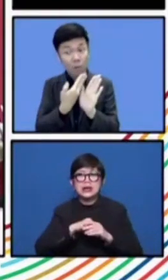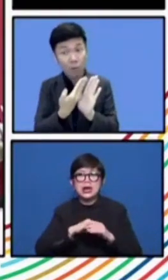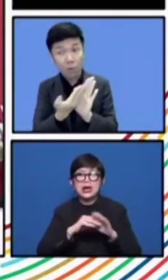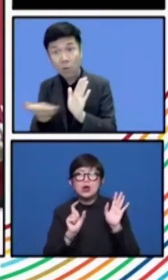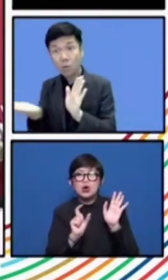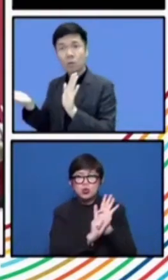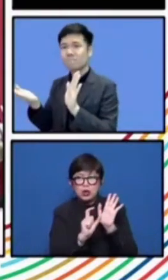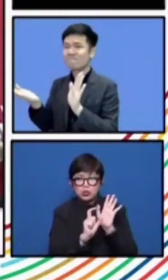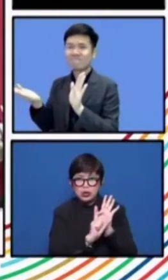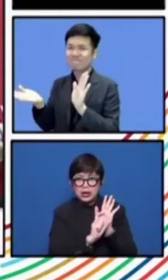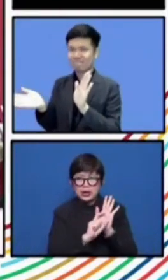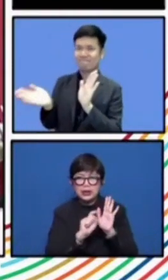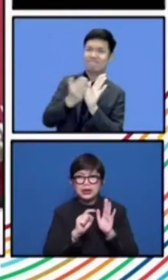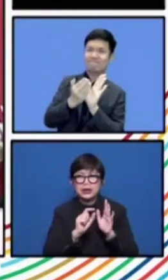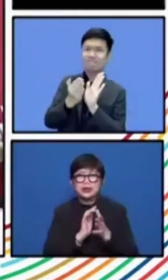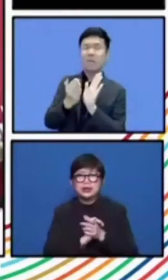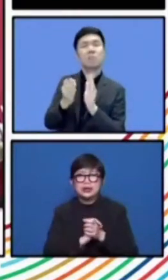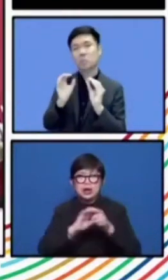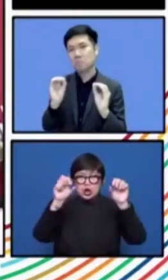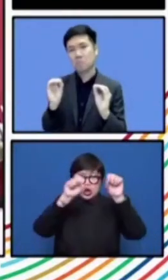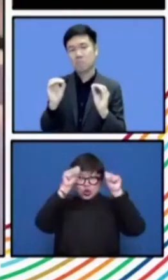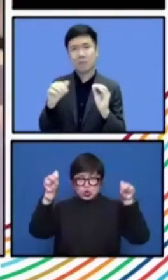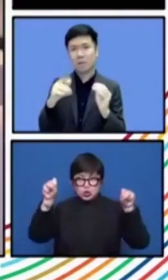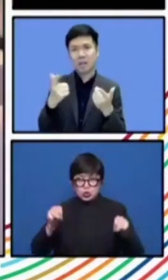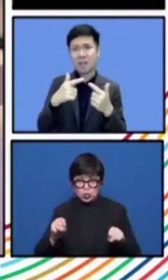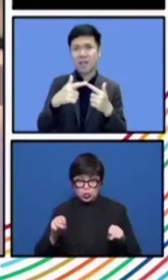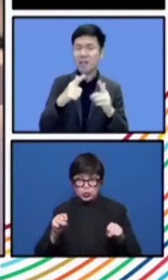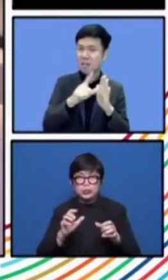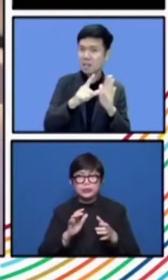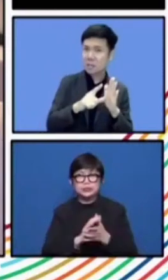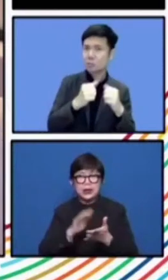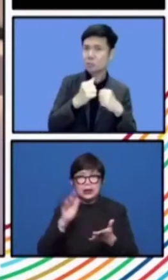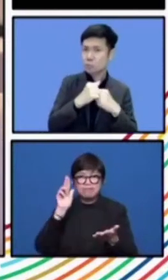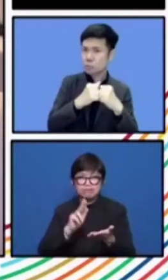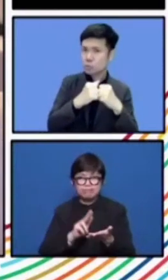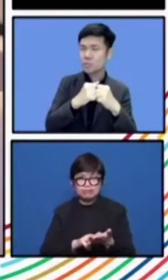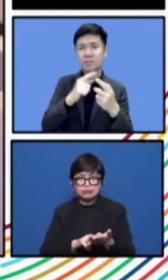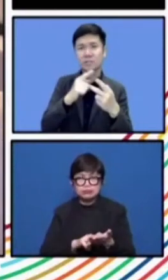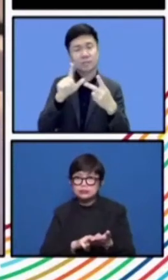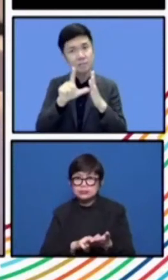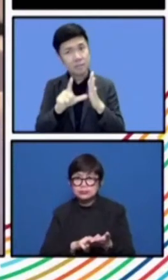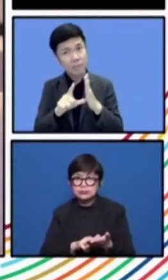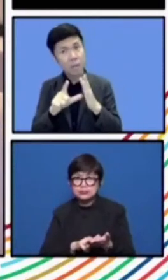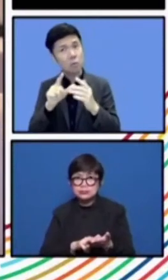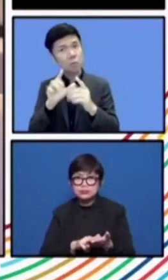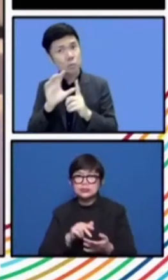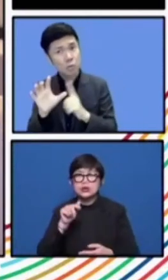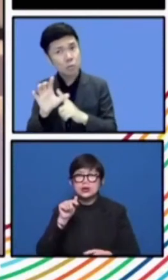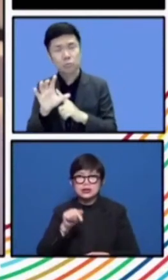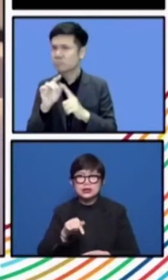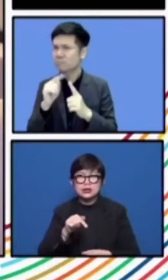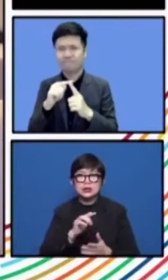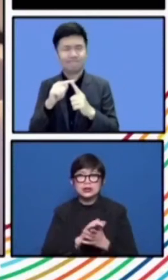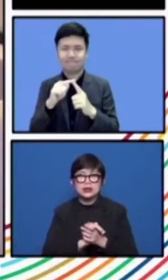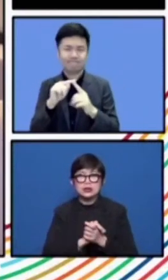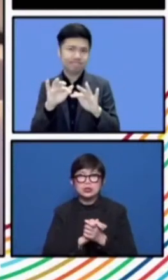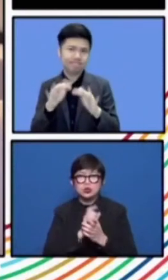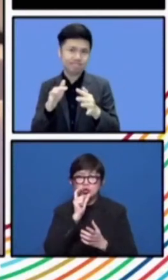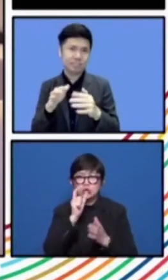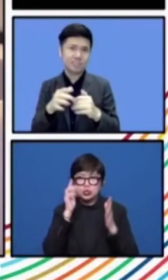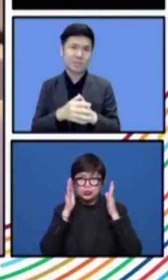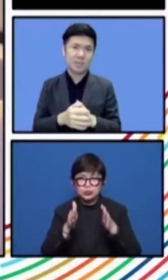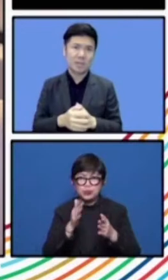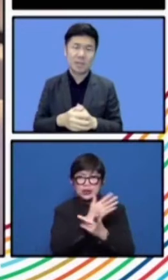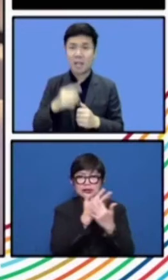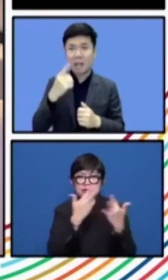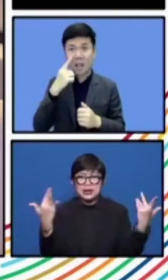legal substance legal structure and legal culture some Provisions excluding a presence with disabilities and are not in compliance with